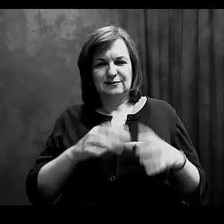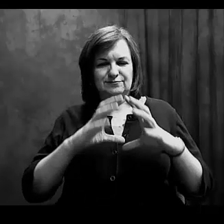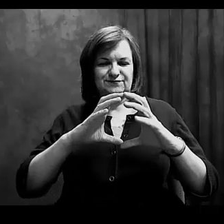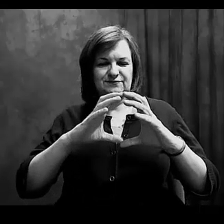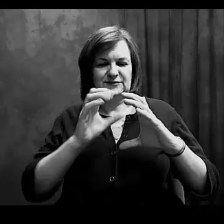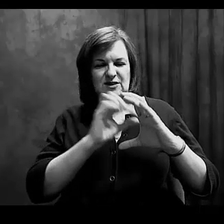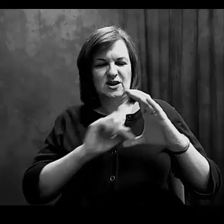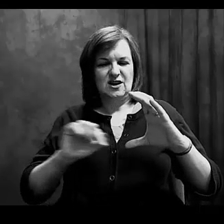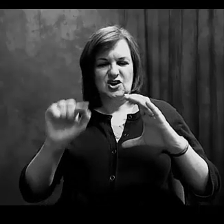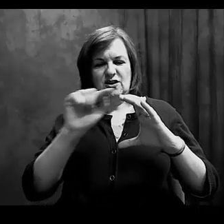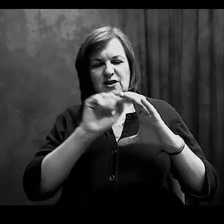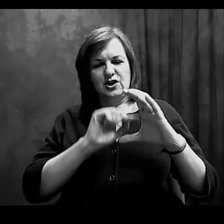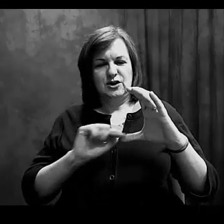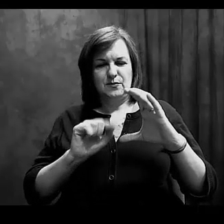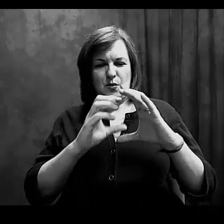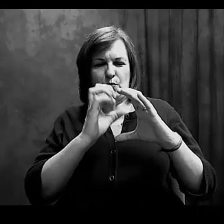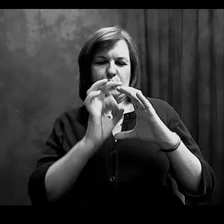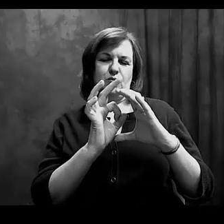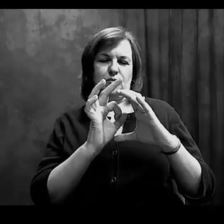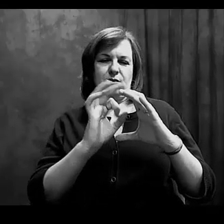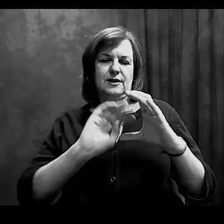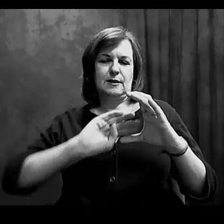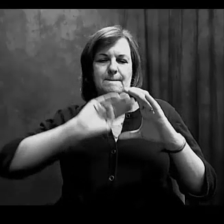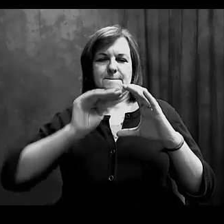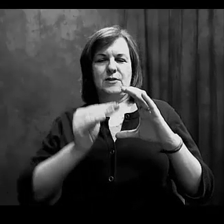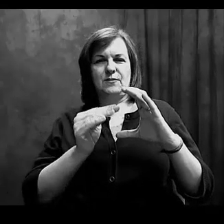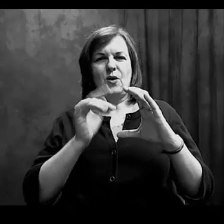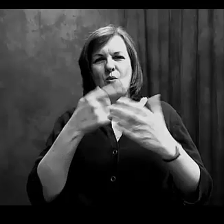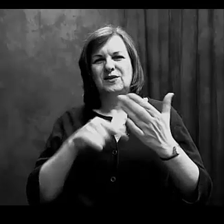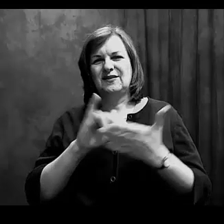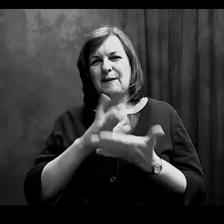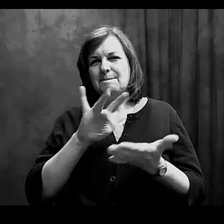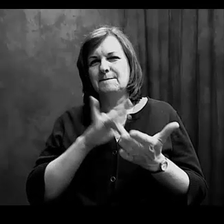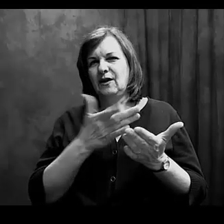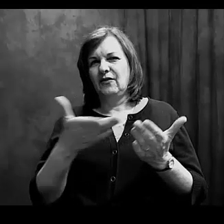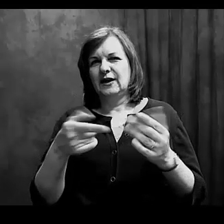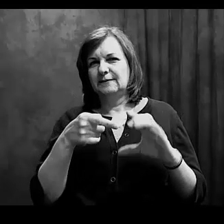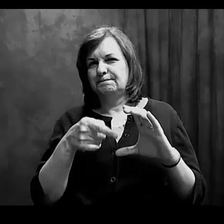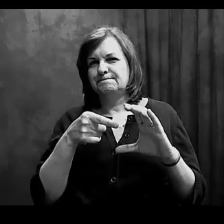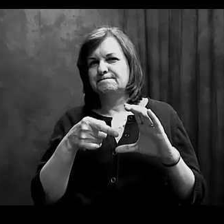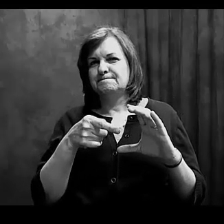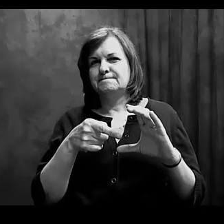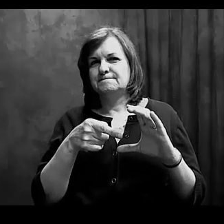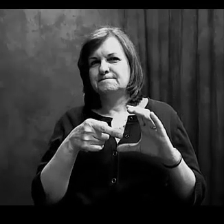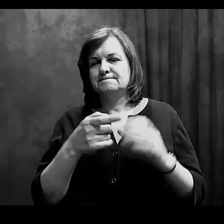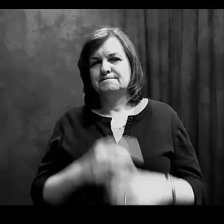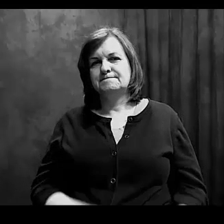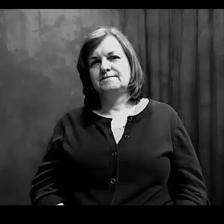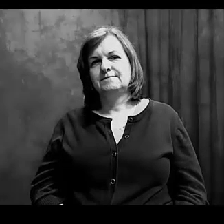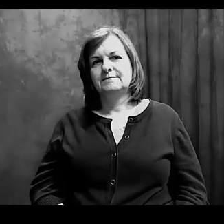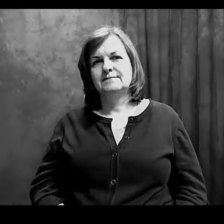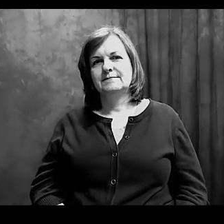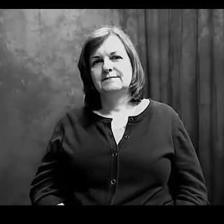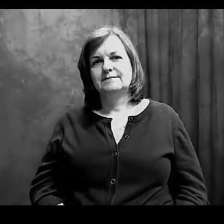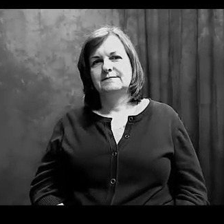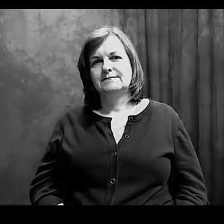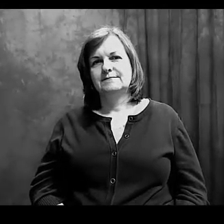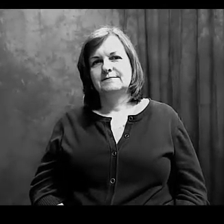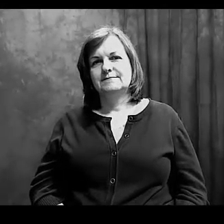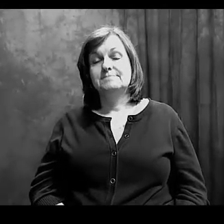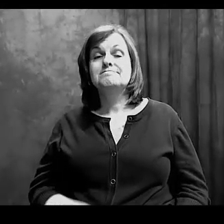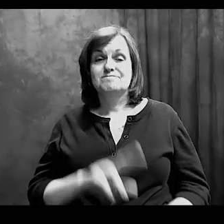off sort of shape with a big bump in the middle. What do you think that big bump in the middle is?